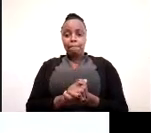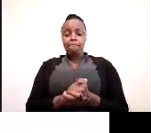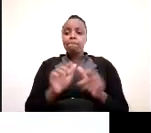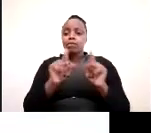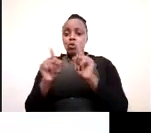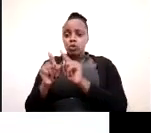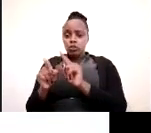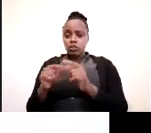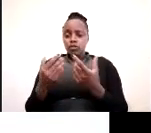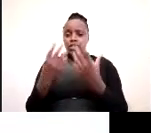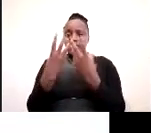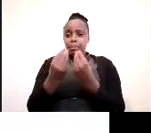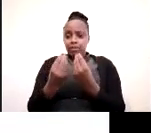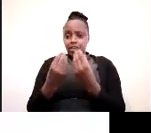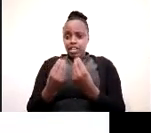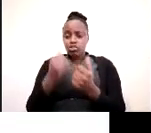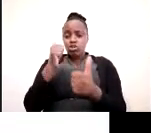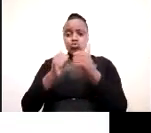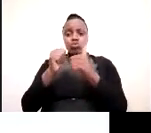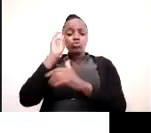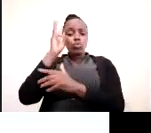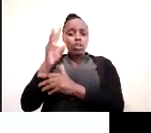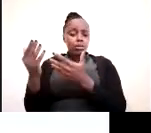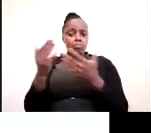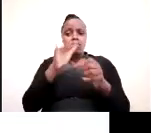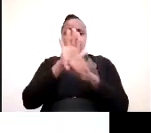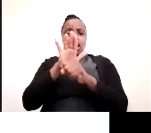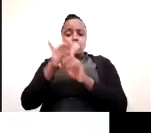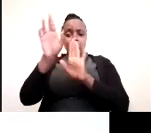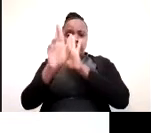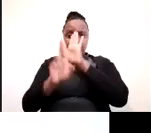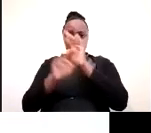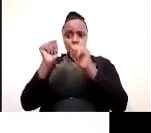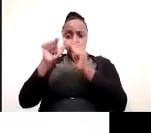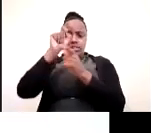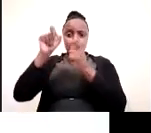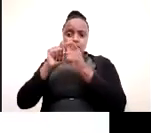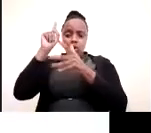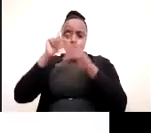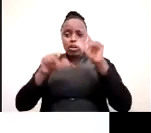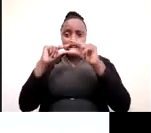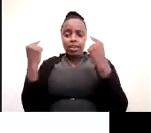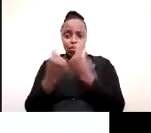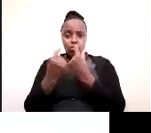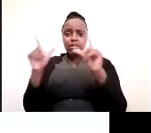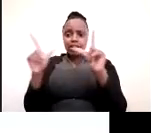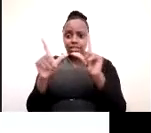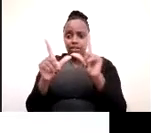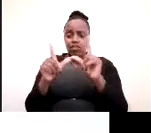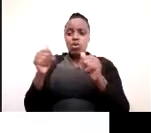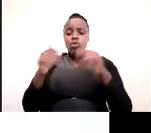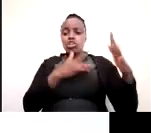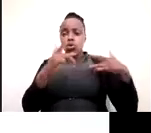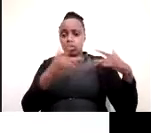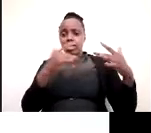Substantial simplification also will be brought in the new regulation, in particular for what the group certification is concerned. And